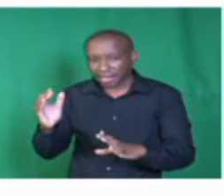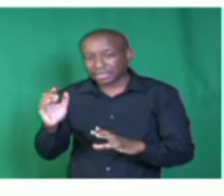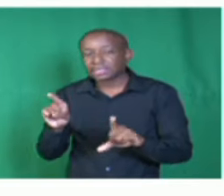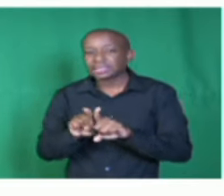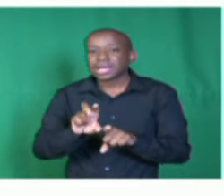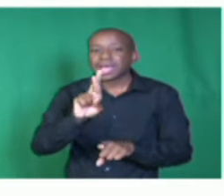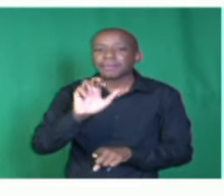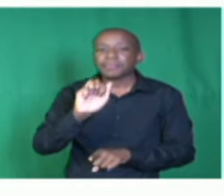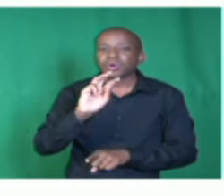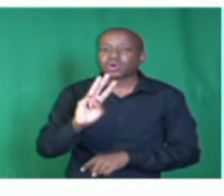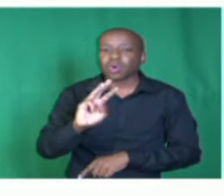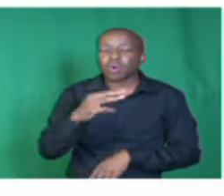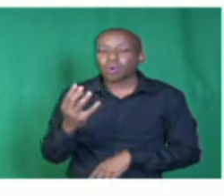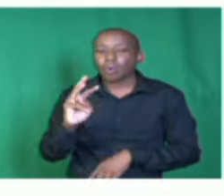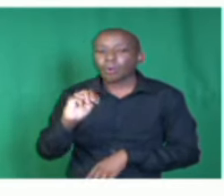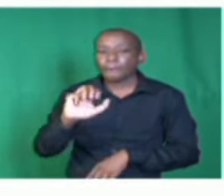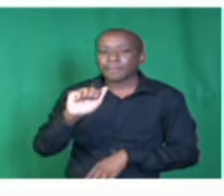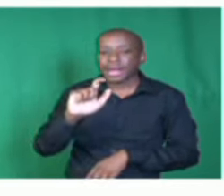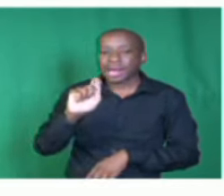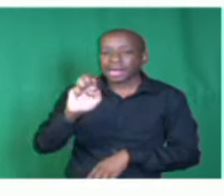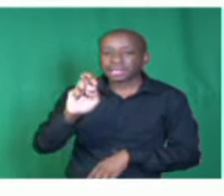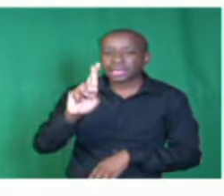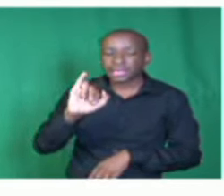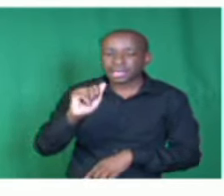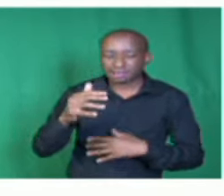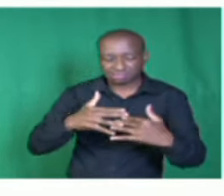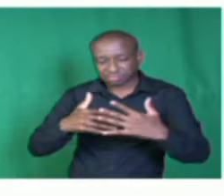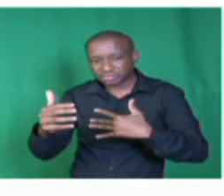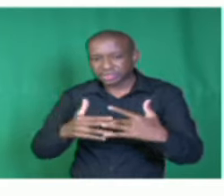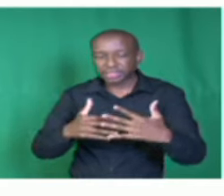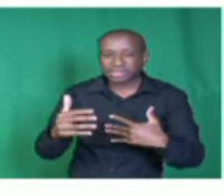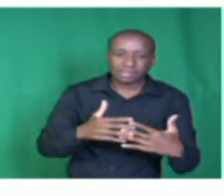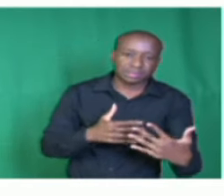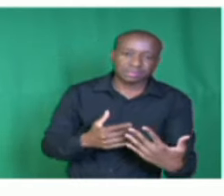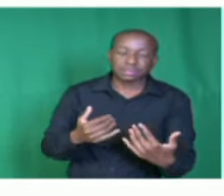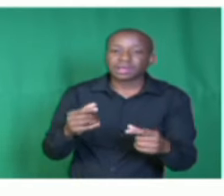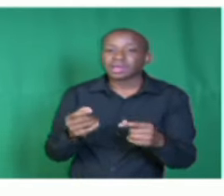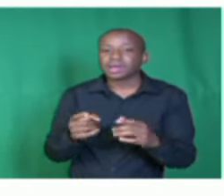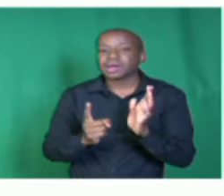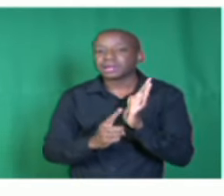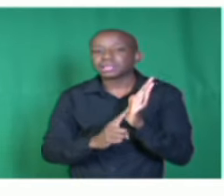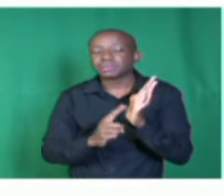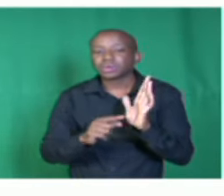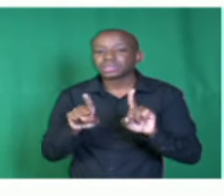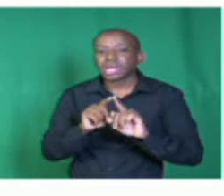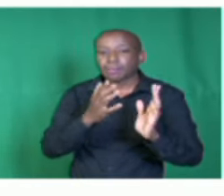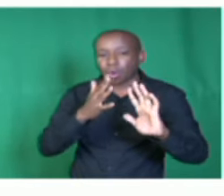materials, viewers at home, we're talking about unfinished goods. For example, gold,